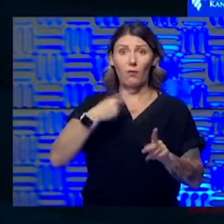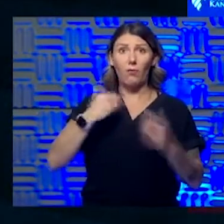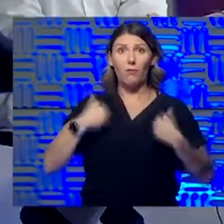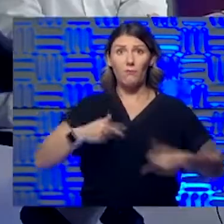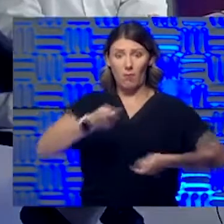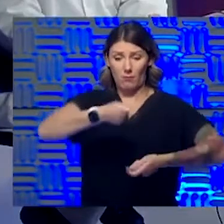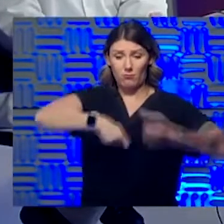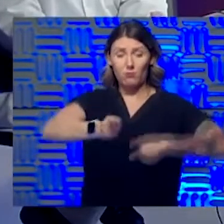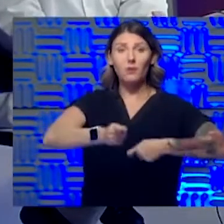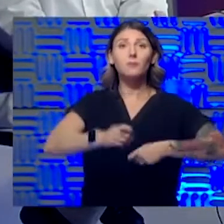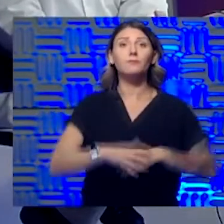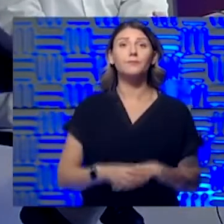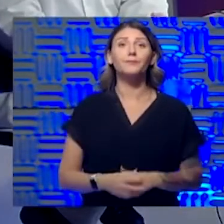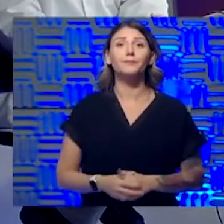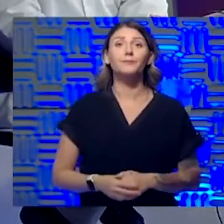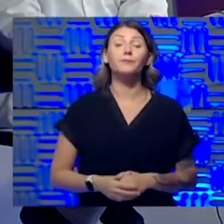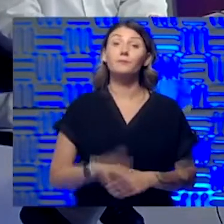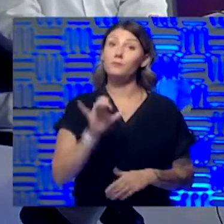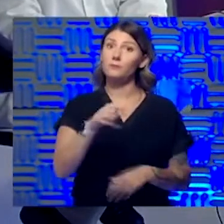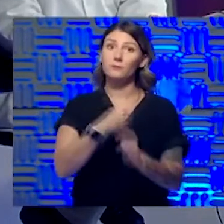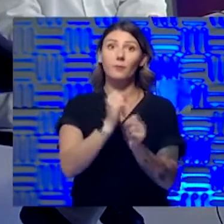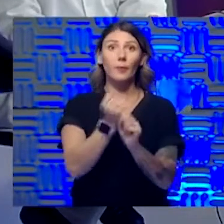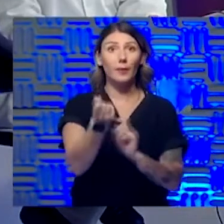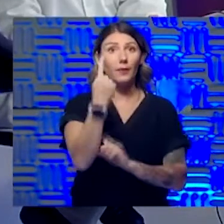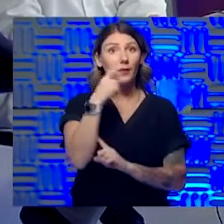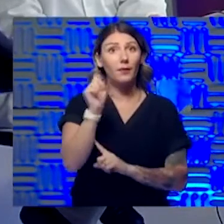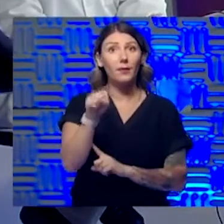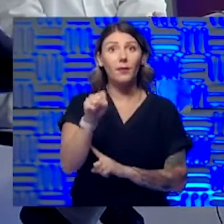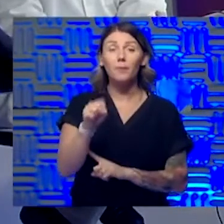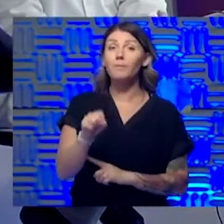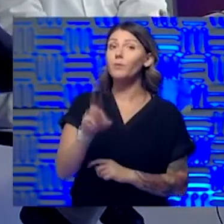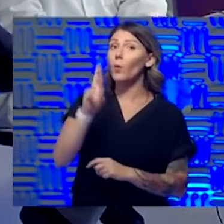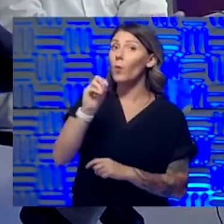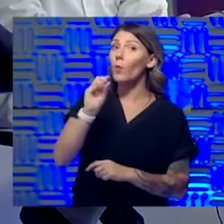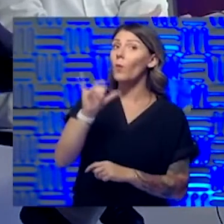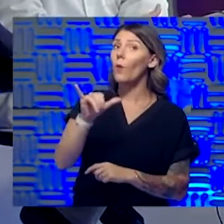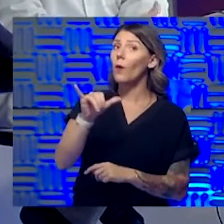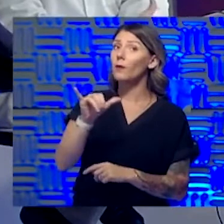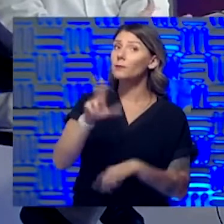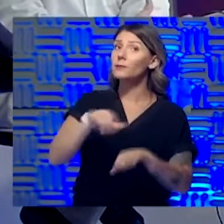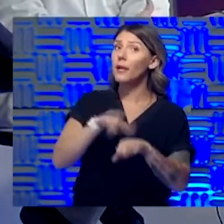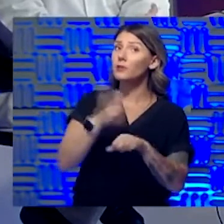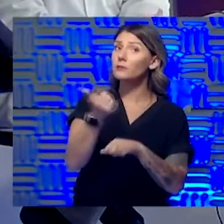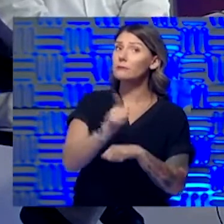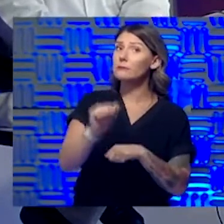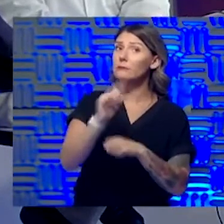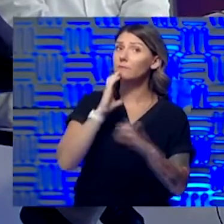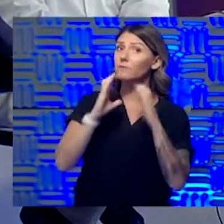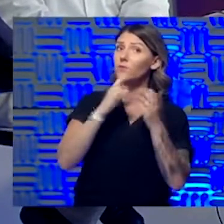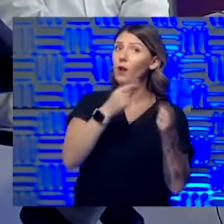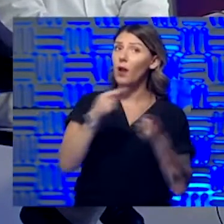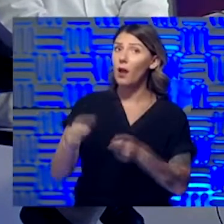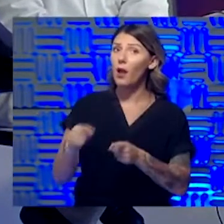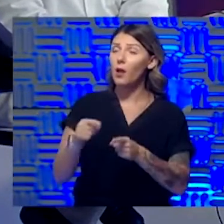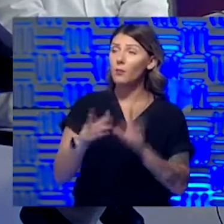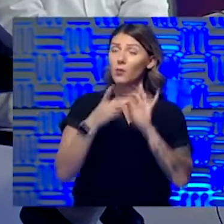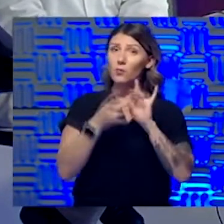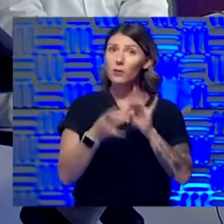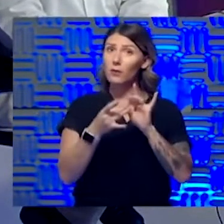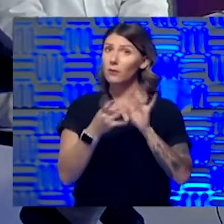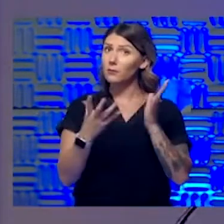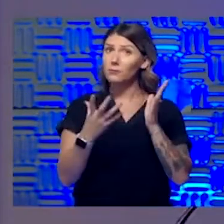Okay, yeah, that totally makes sense. And Roy, nationally, any conversations around that you're aware of amongst cancer center